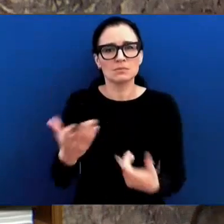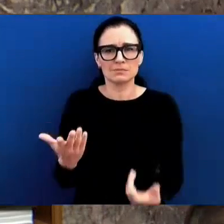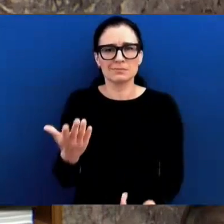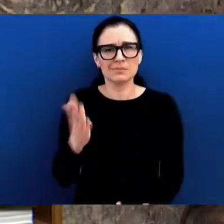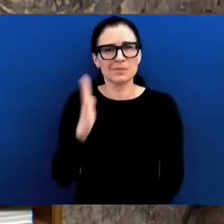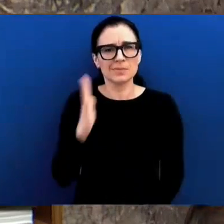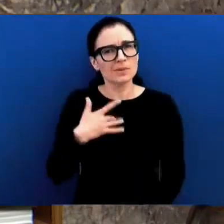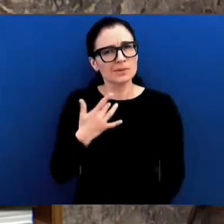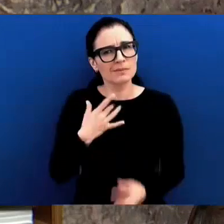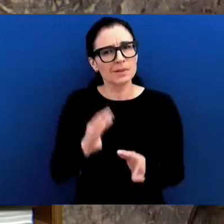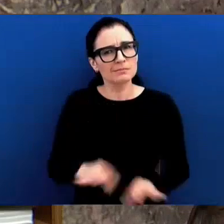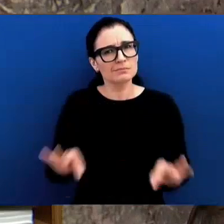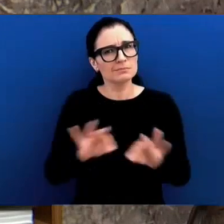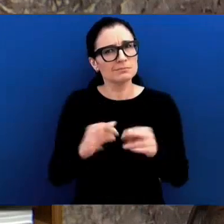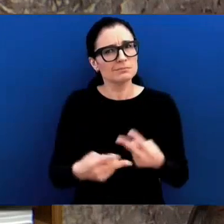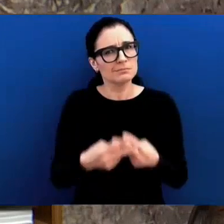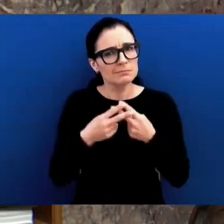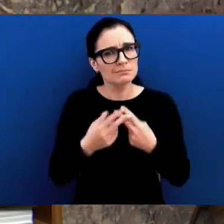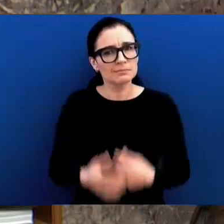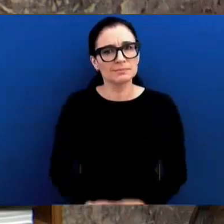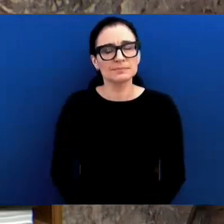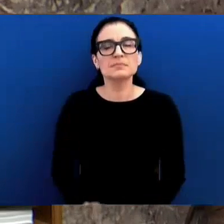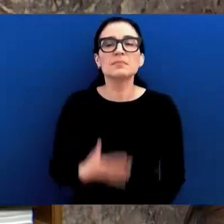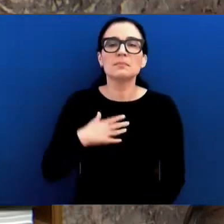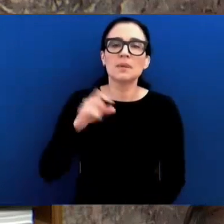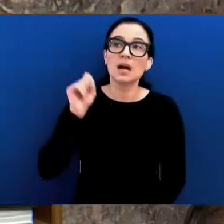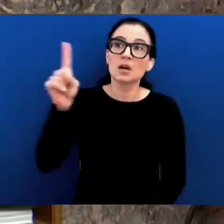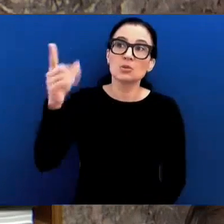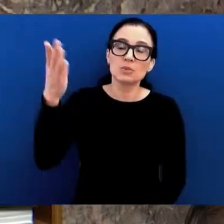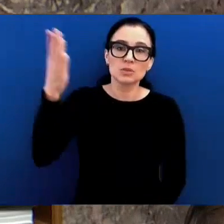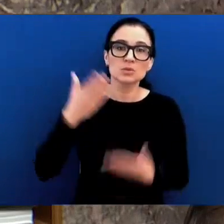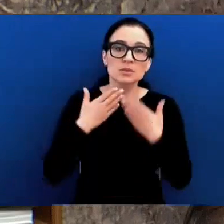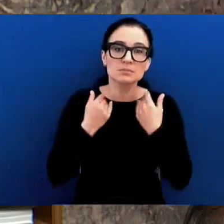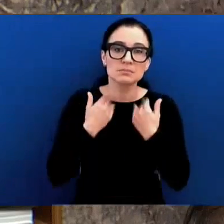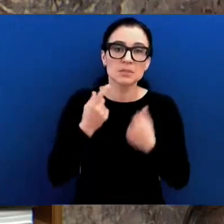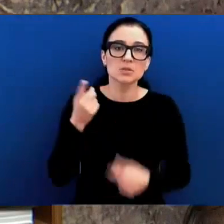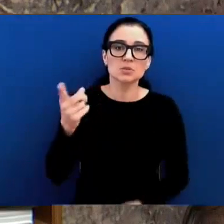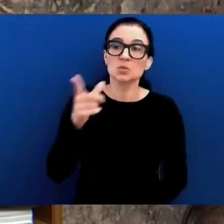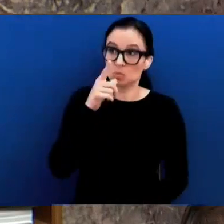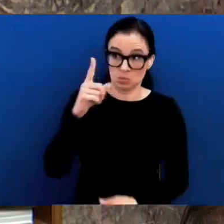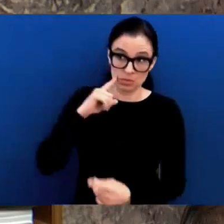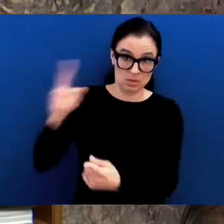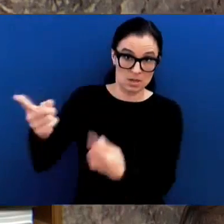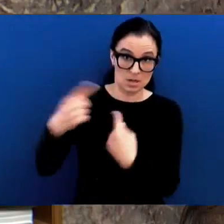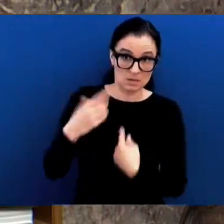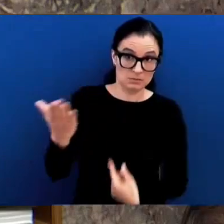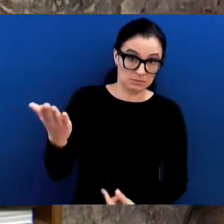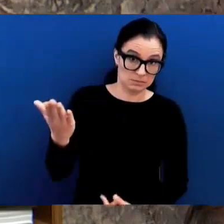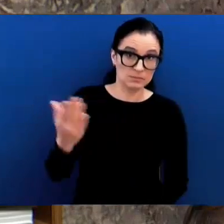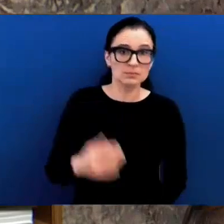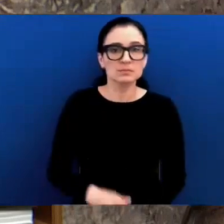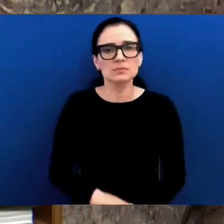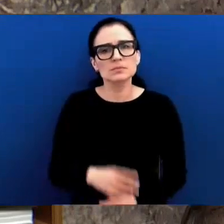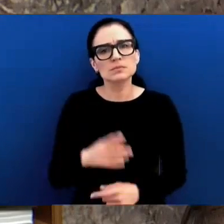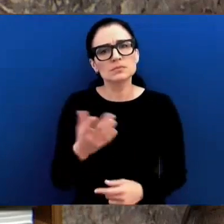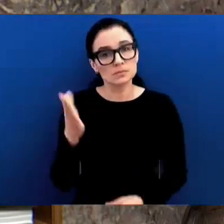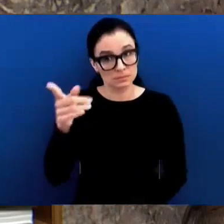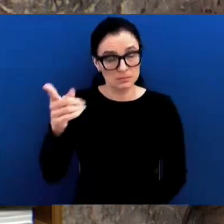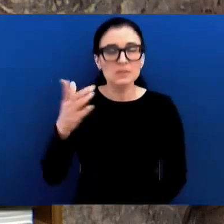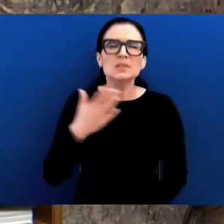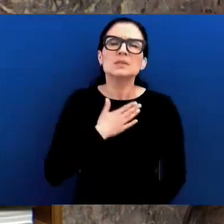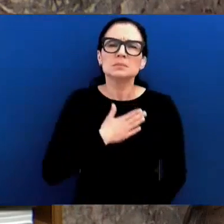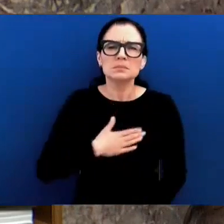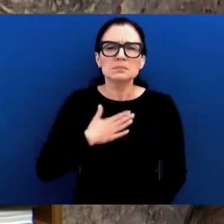So my question to the minister, if he's going to start taking these, is a really straightforward one. Can you please explain, after increasing the size